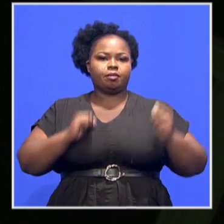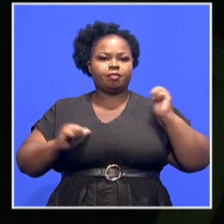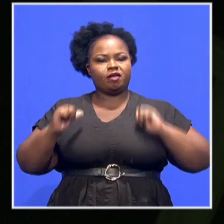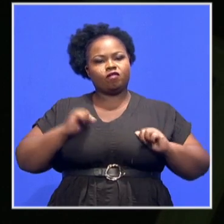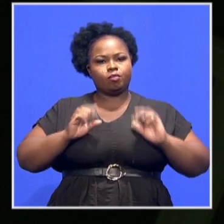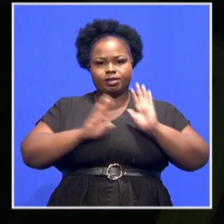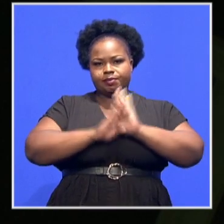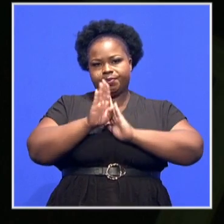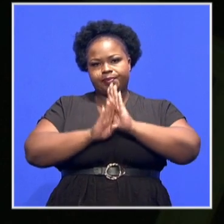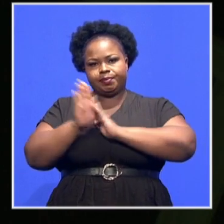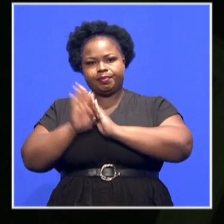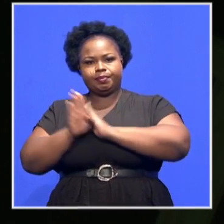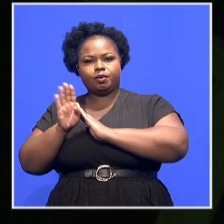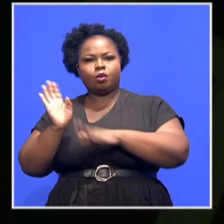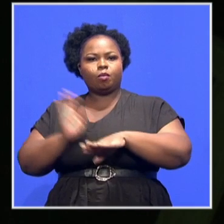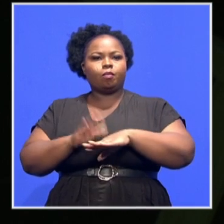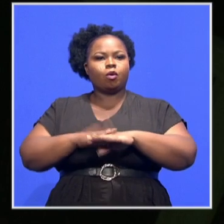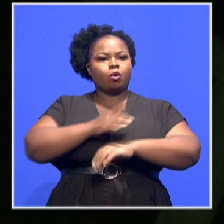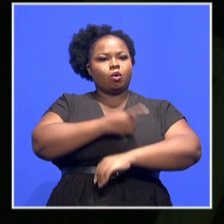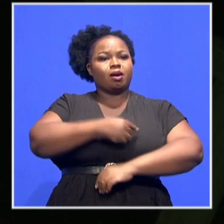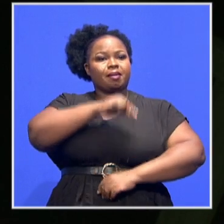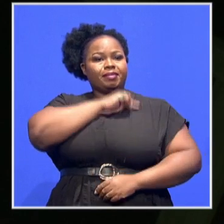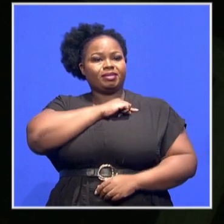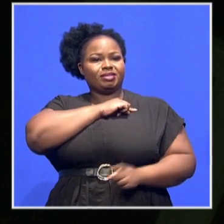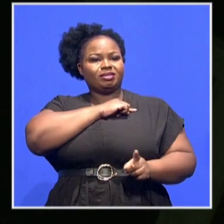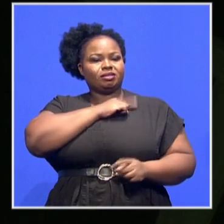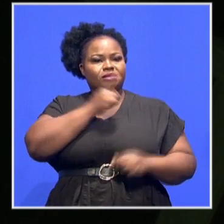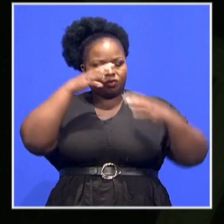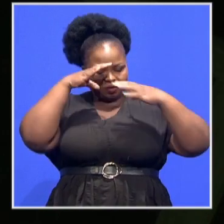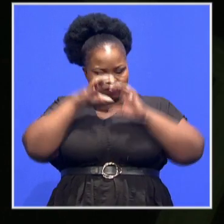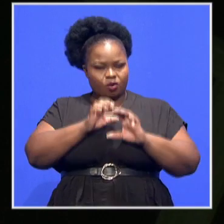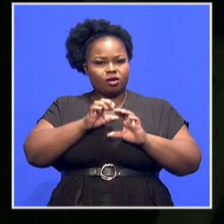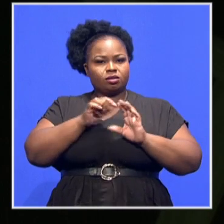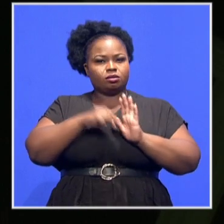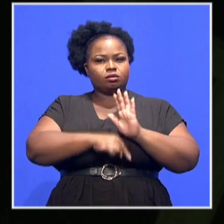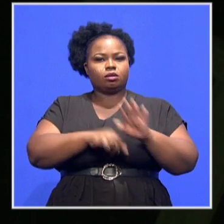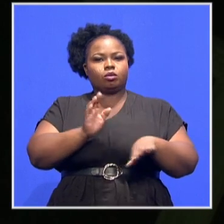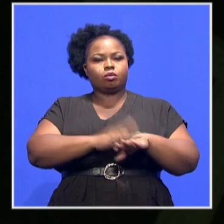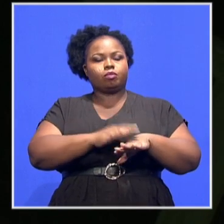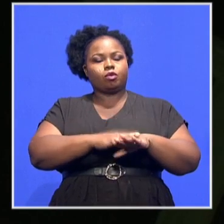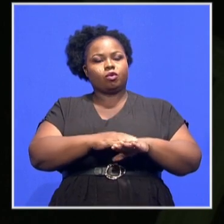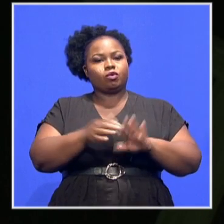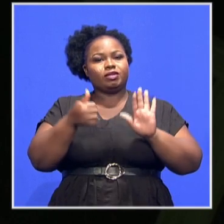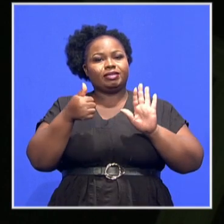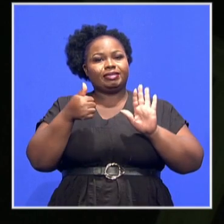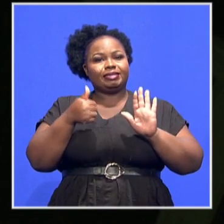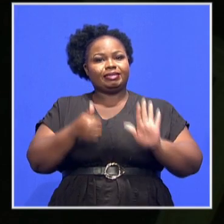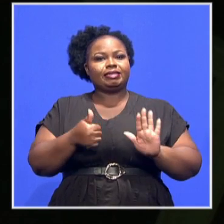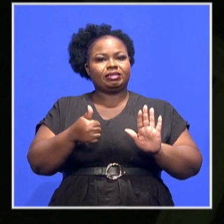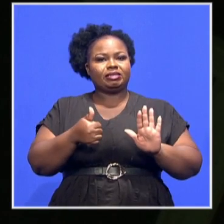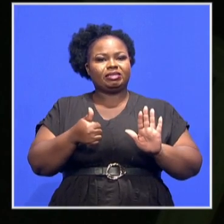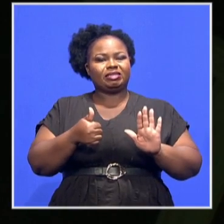power stations, with an initial focus on the 6 least